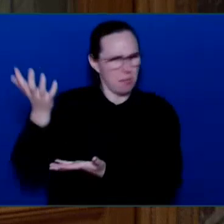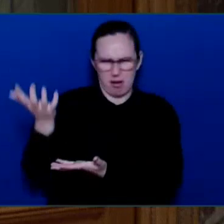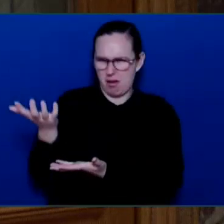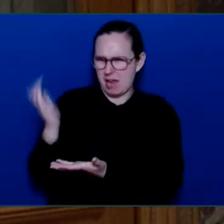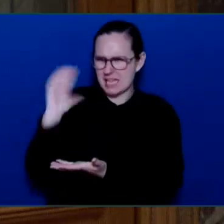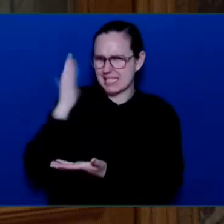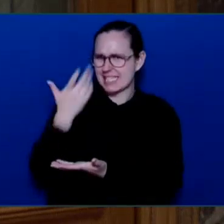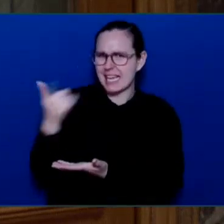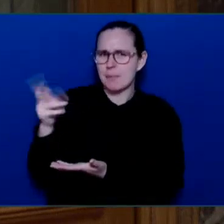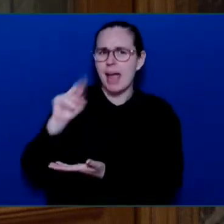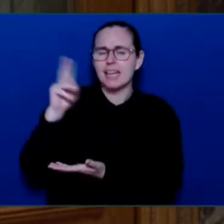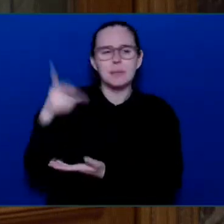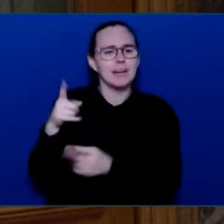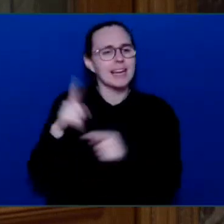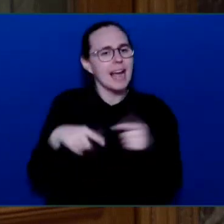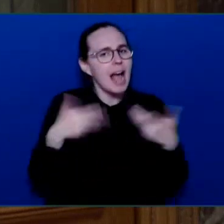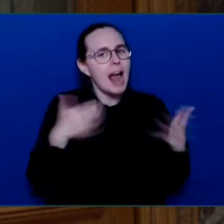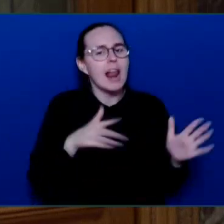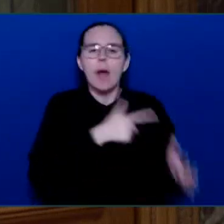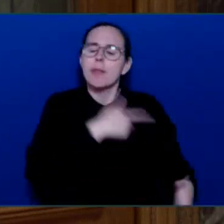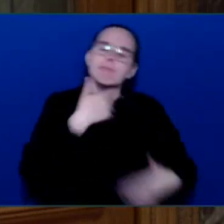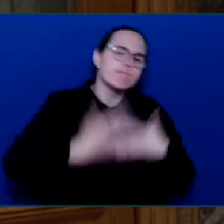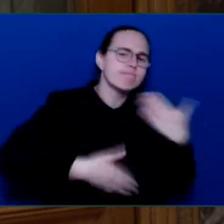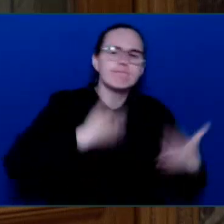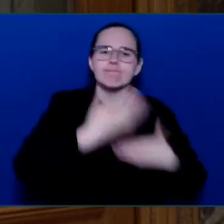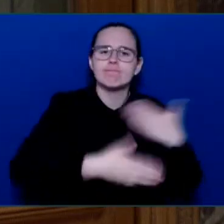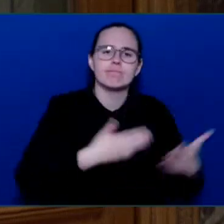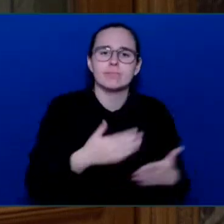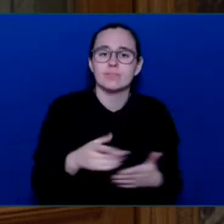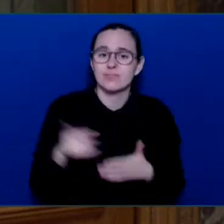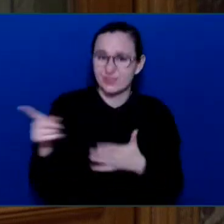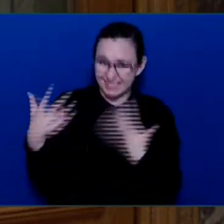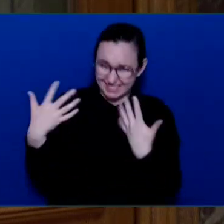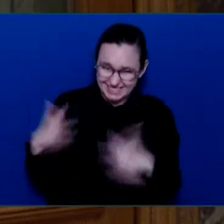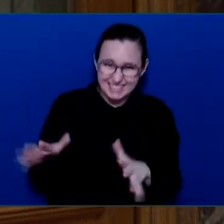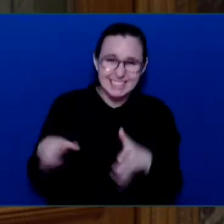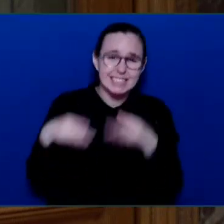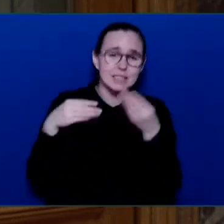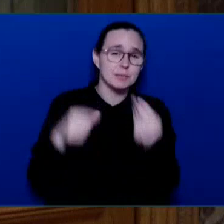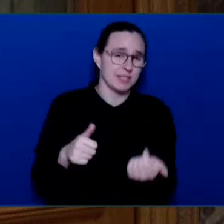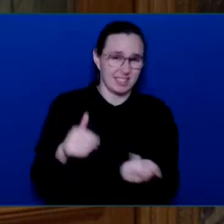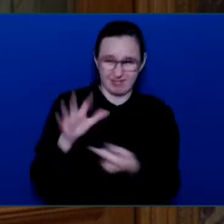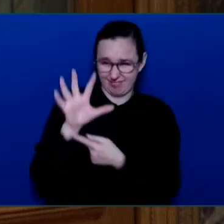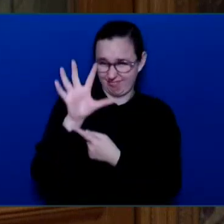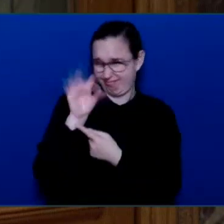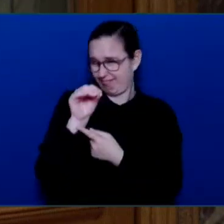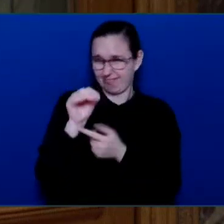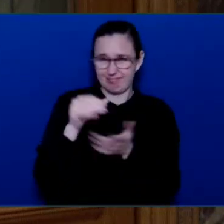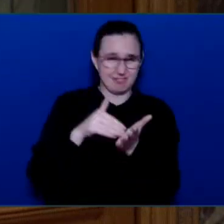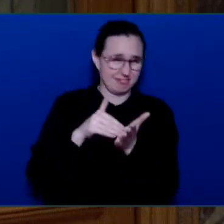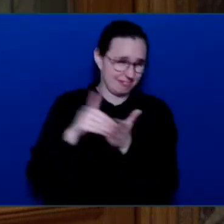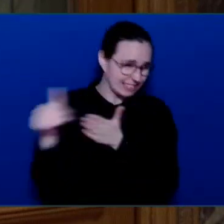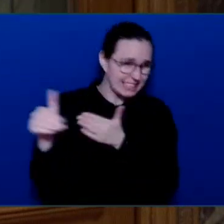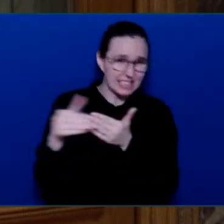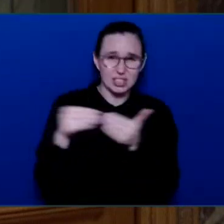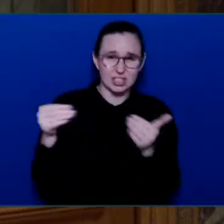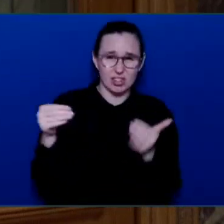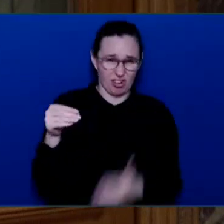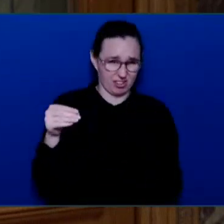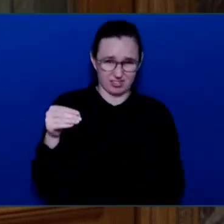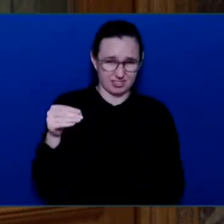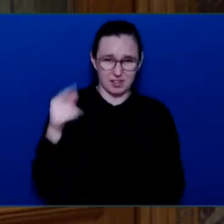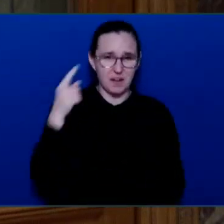$50 million on a special unit led by a gold commander with a militarized emergency response